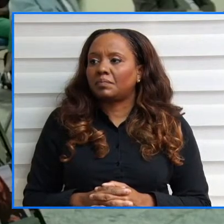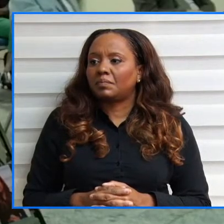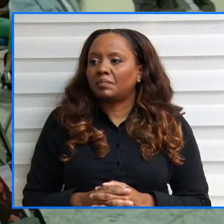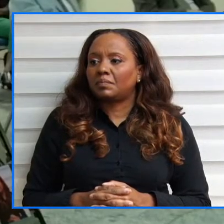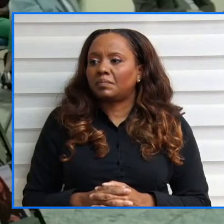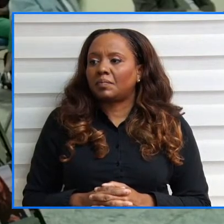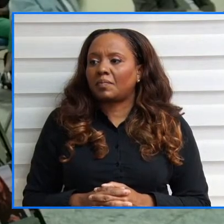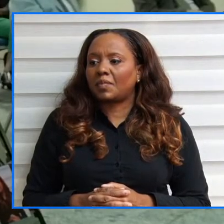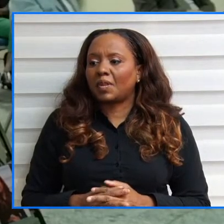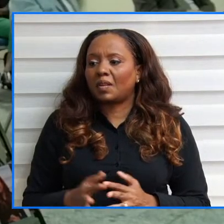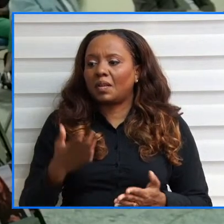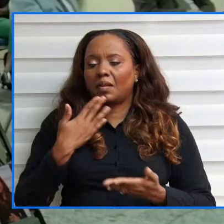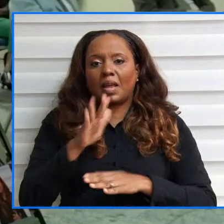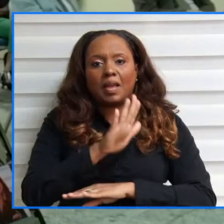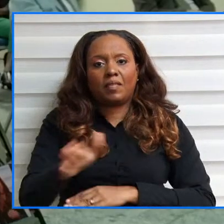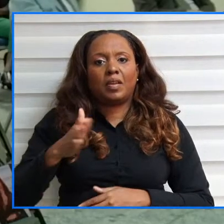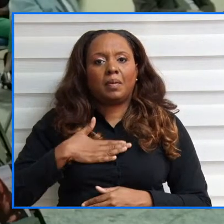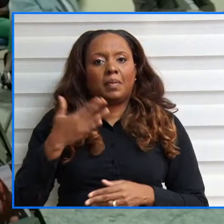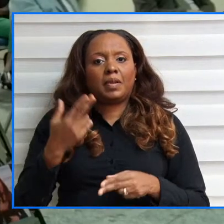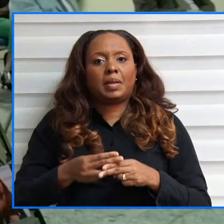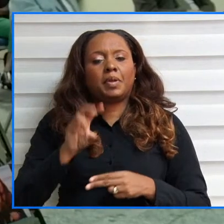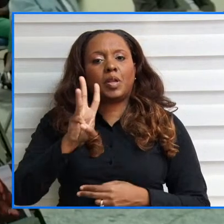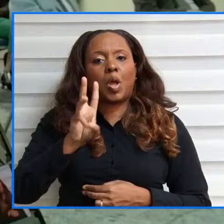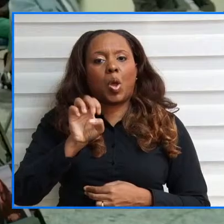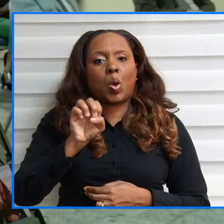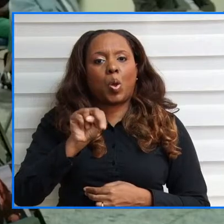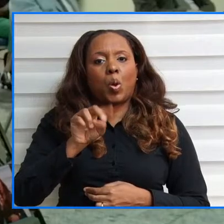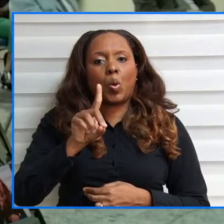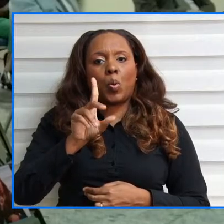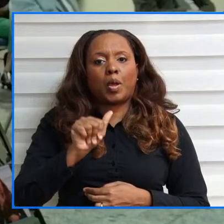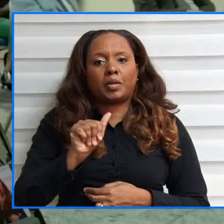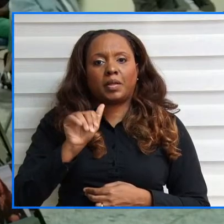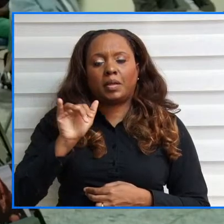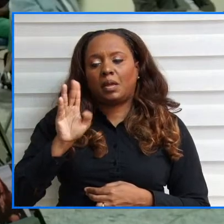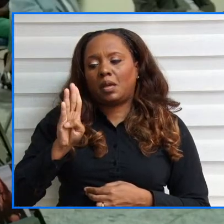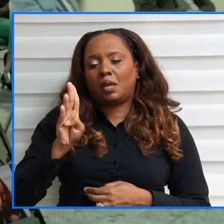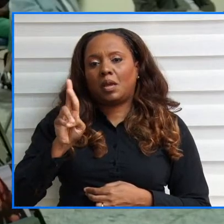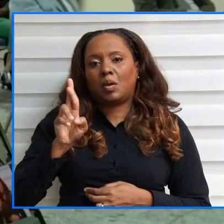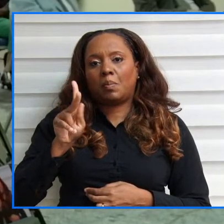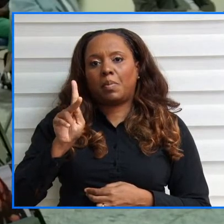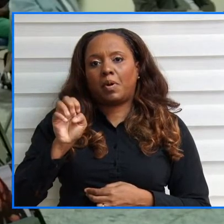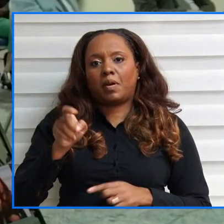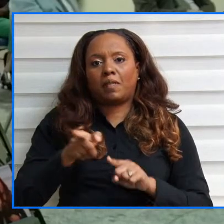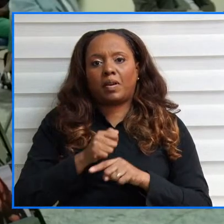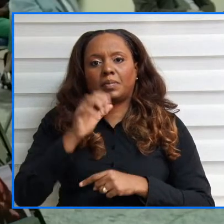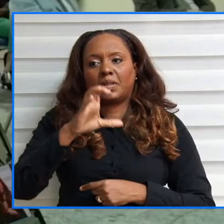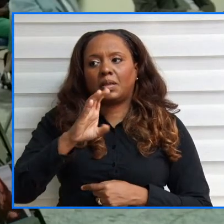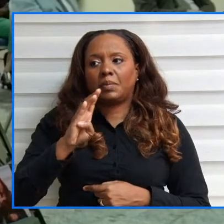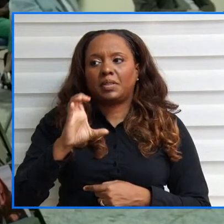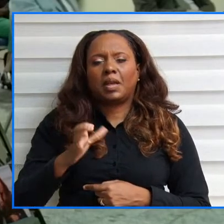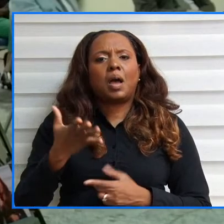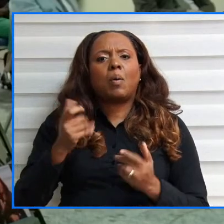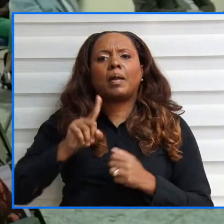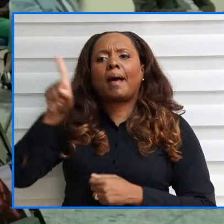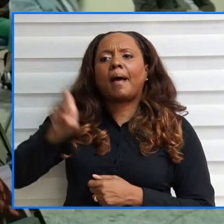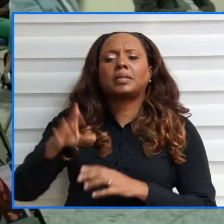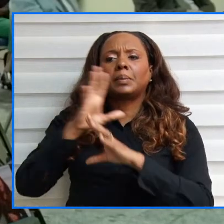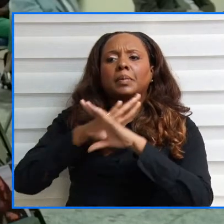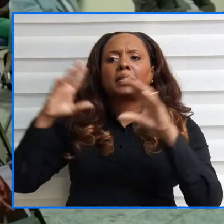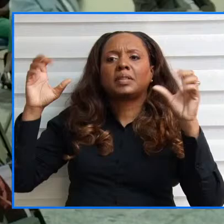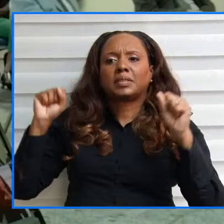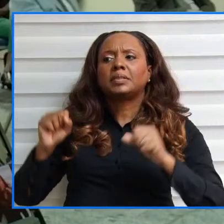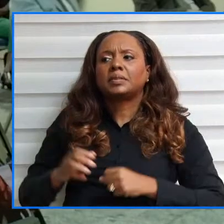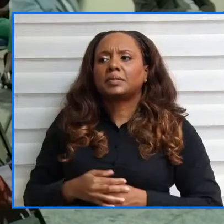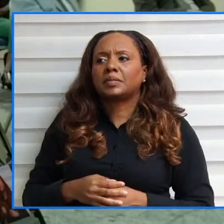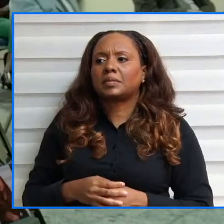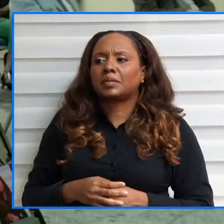Good afternoon to all. I'm Wendy Burke from the Caribbean Broadcasting Corporation, and this question goes to His Excellency. The Prime Minister